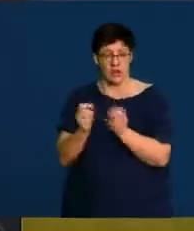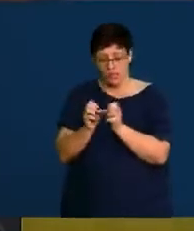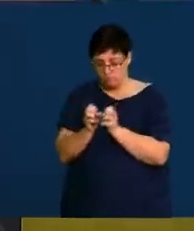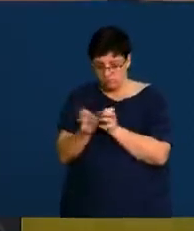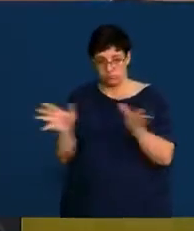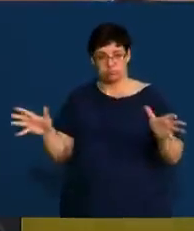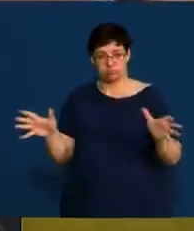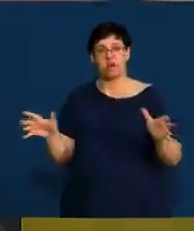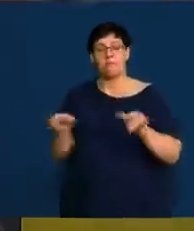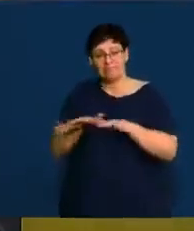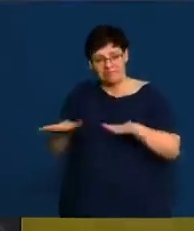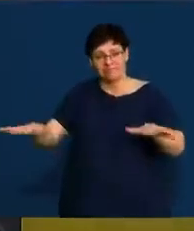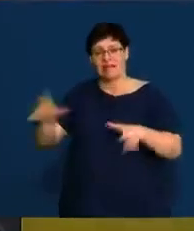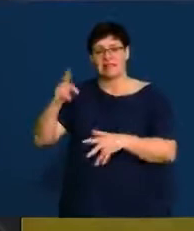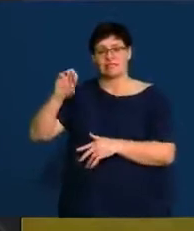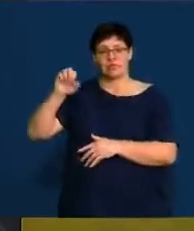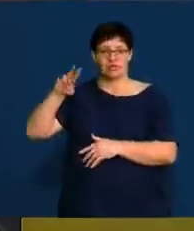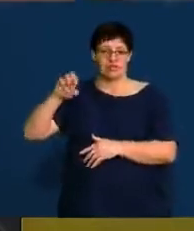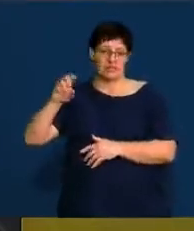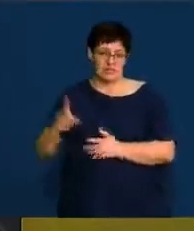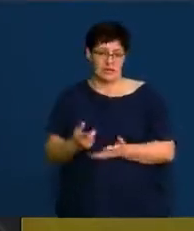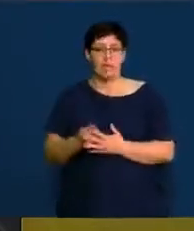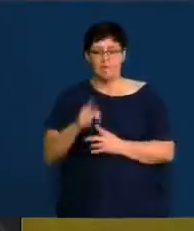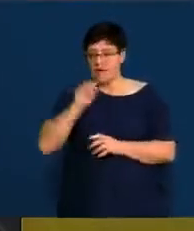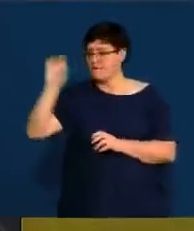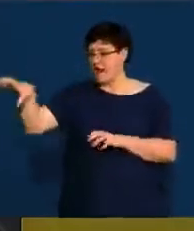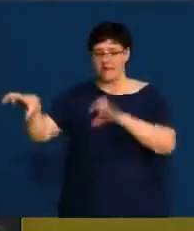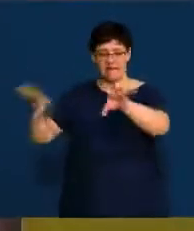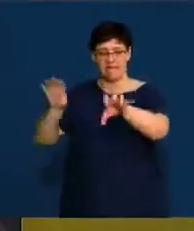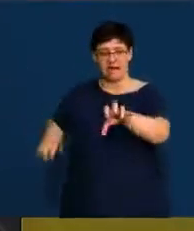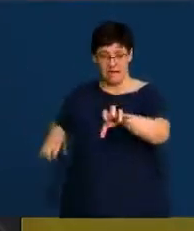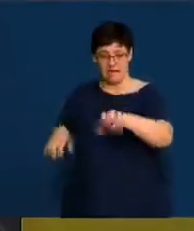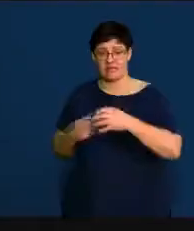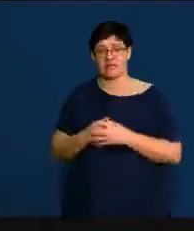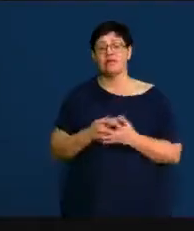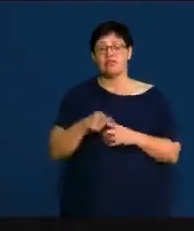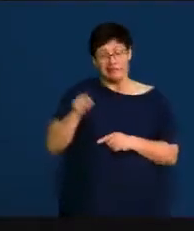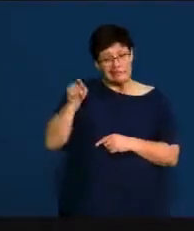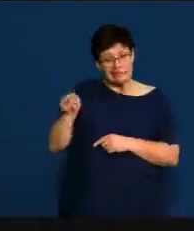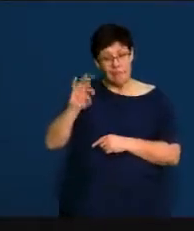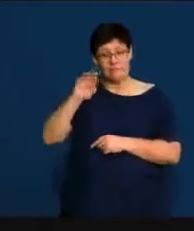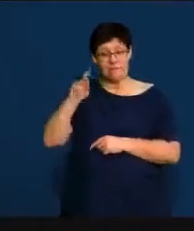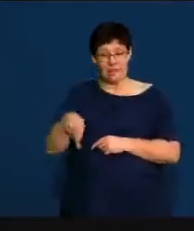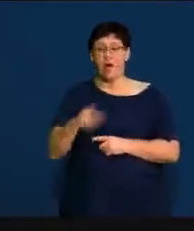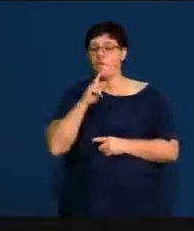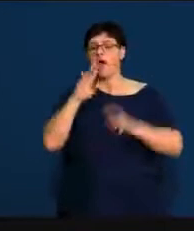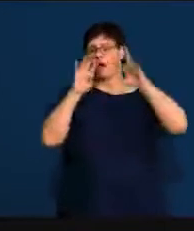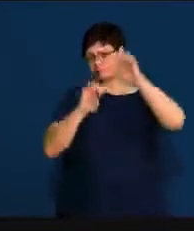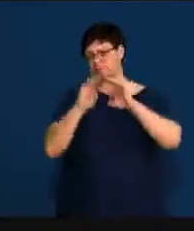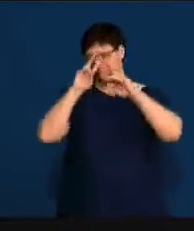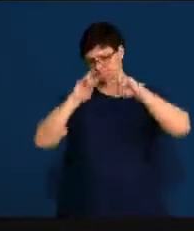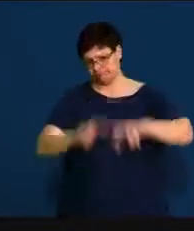Dispersed are spread out. The settlement is located far from each other. In this particular map, we examined